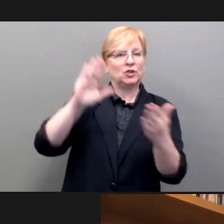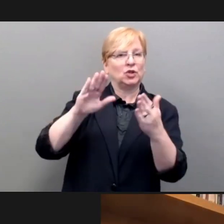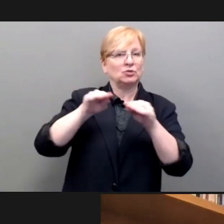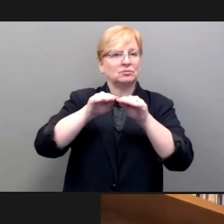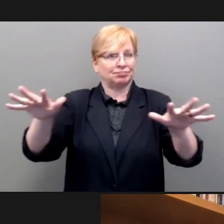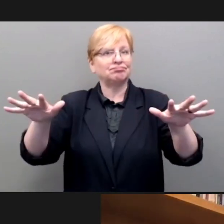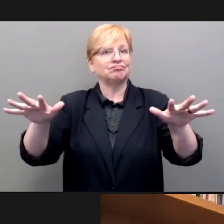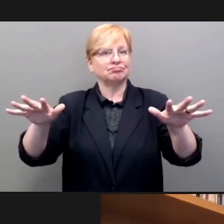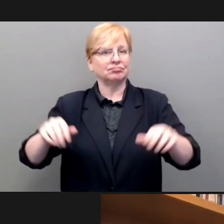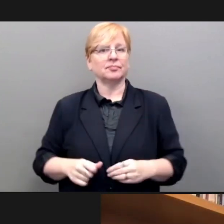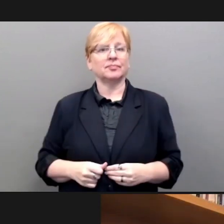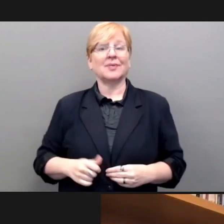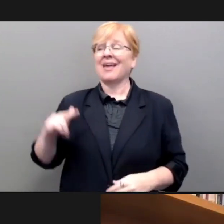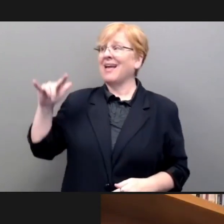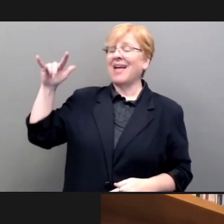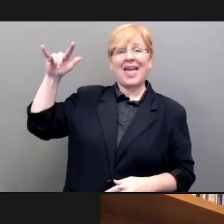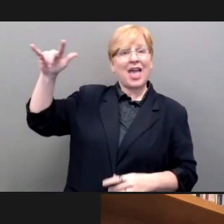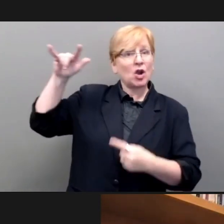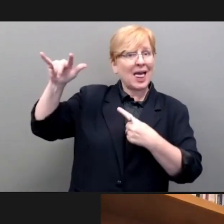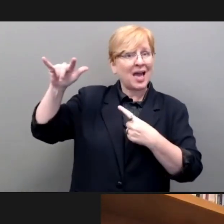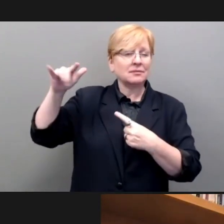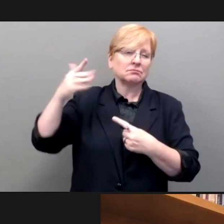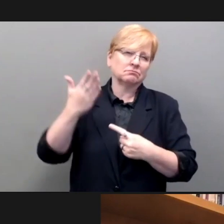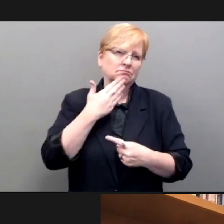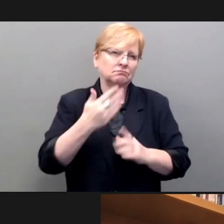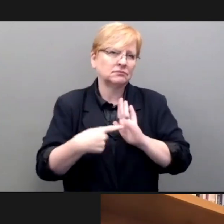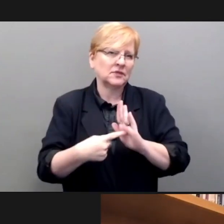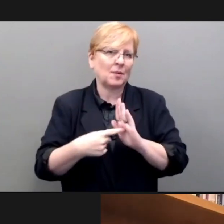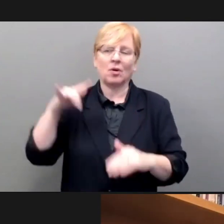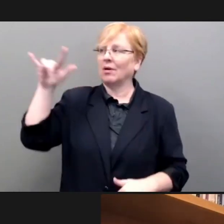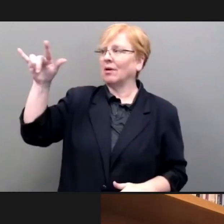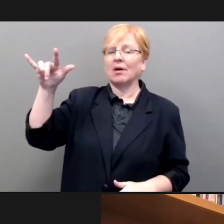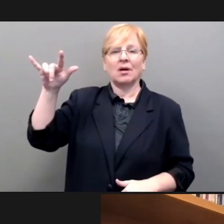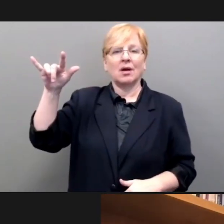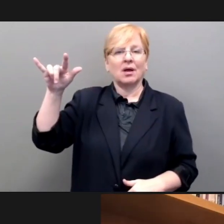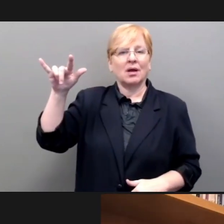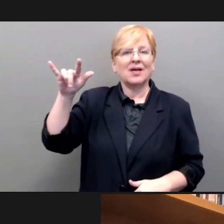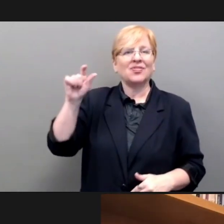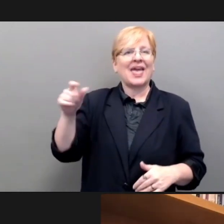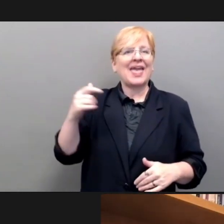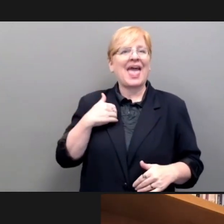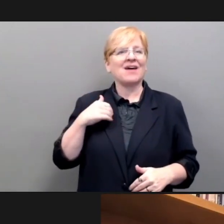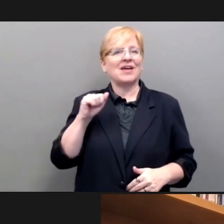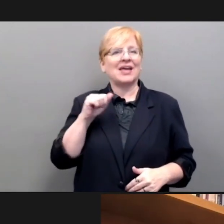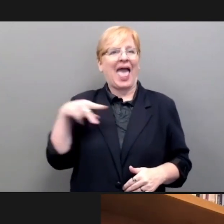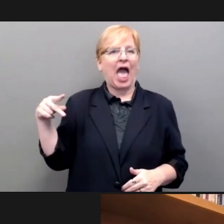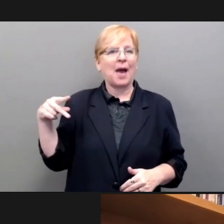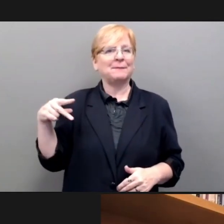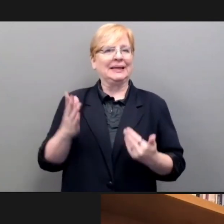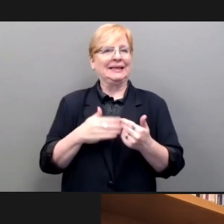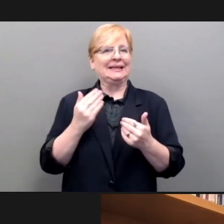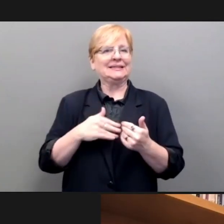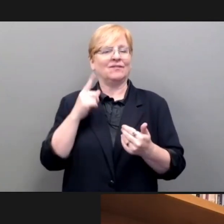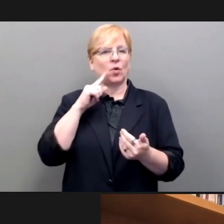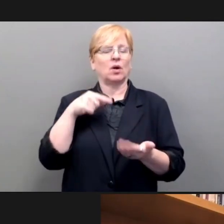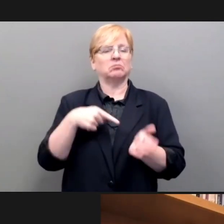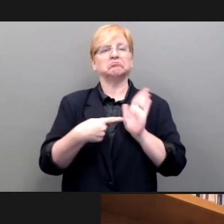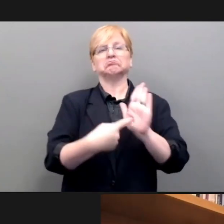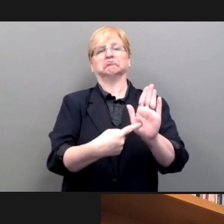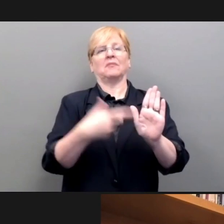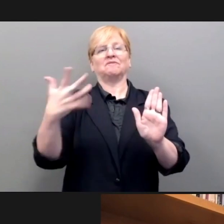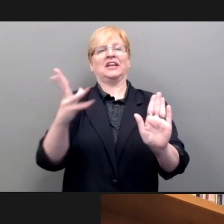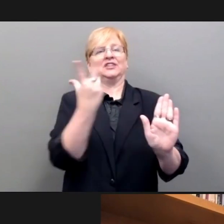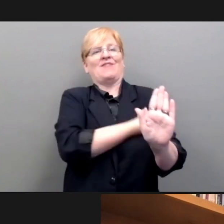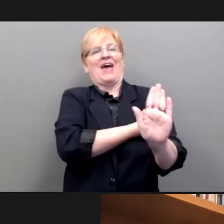know, airlines, as an example, have incredible easy now apps to show proof of vaccination. You know, we'll require the